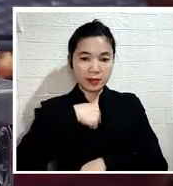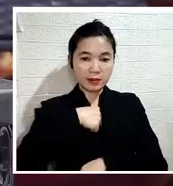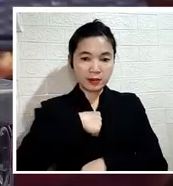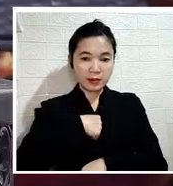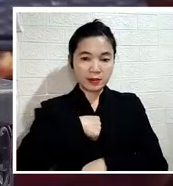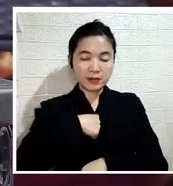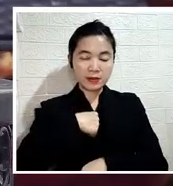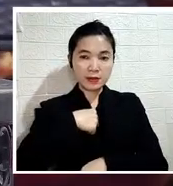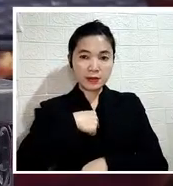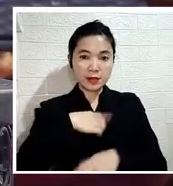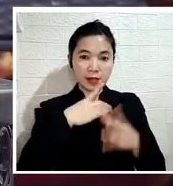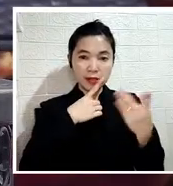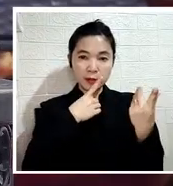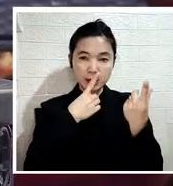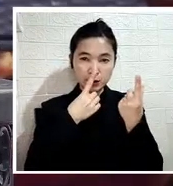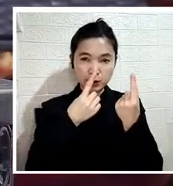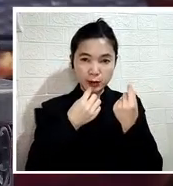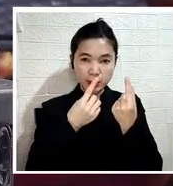for me